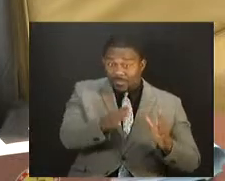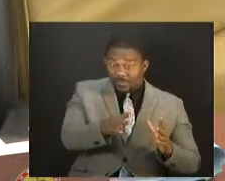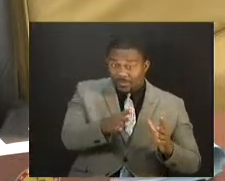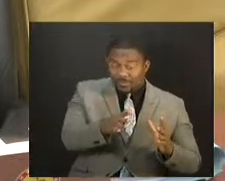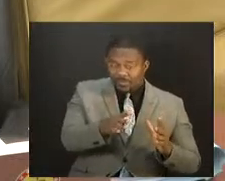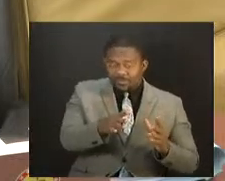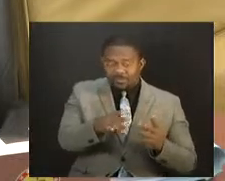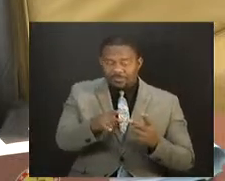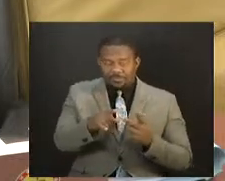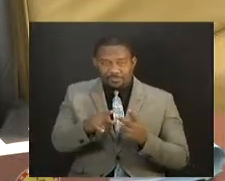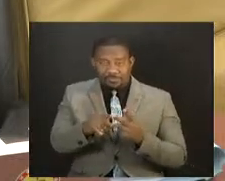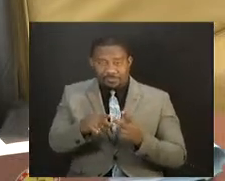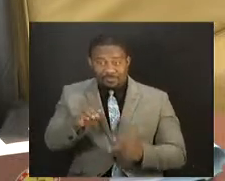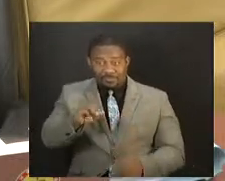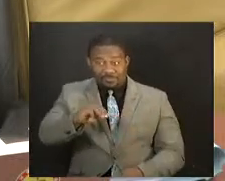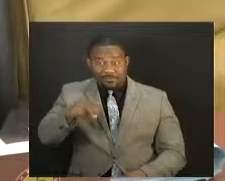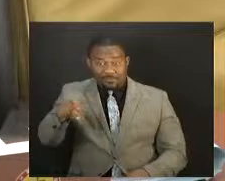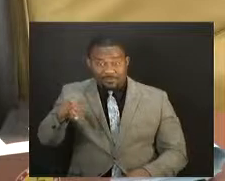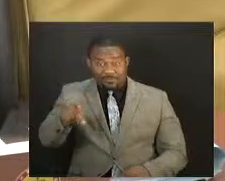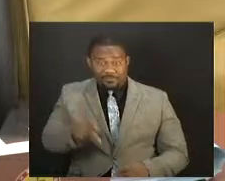Mr. Speaker,